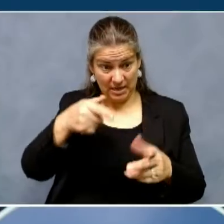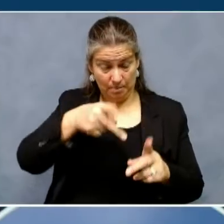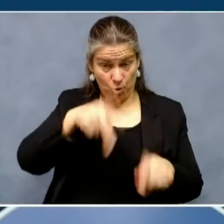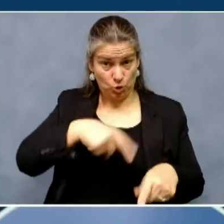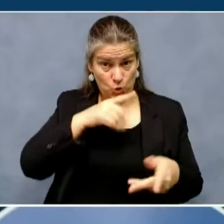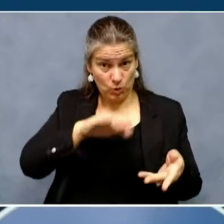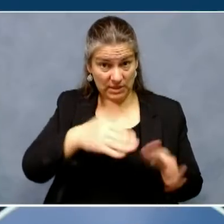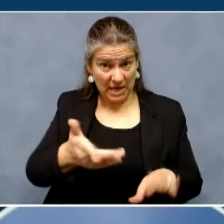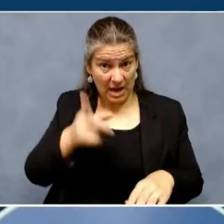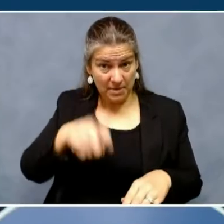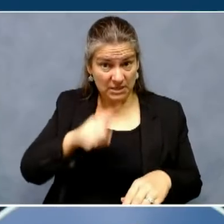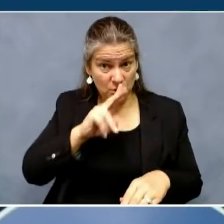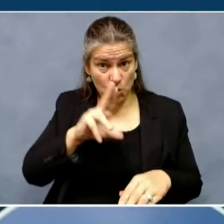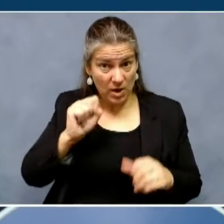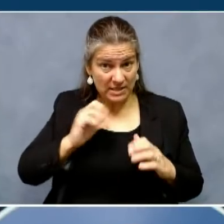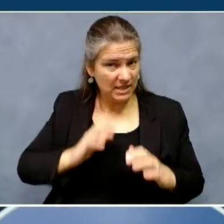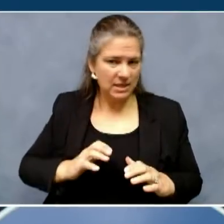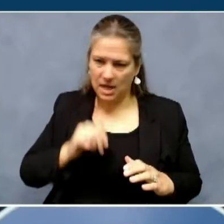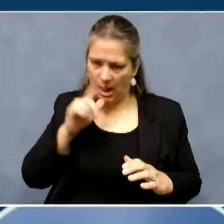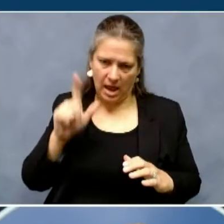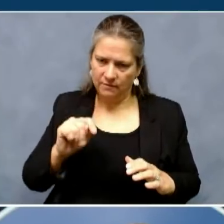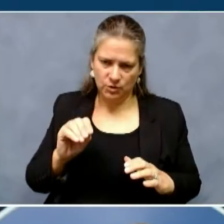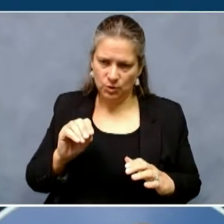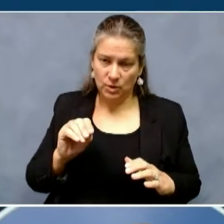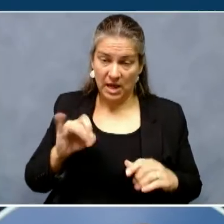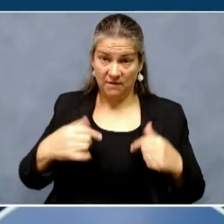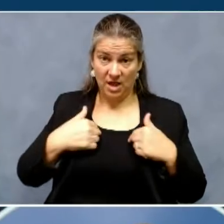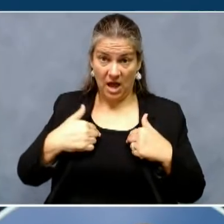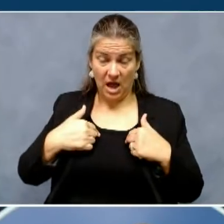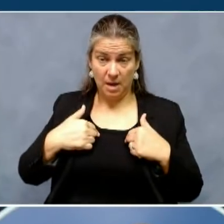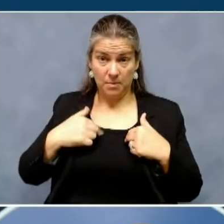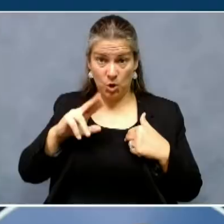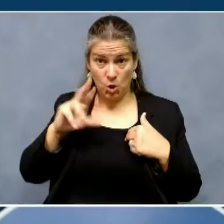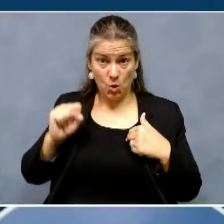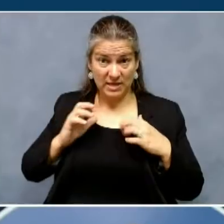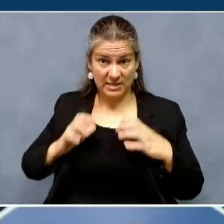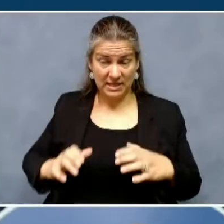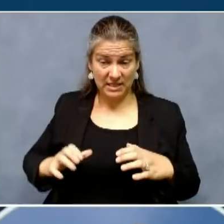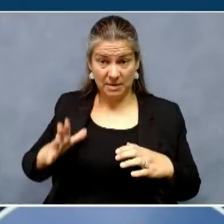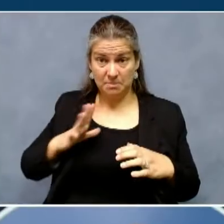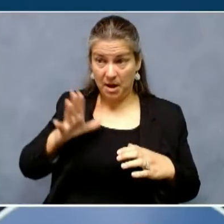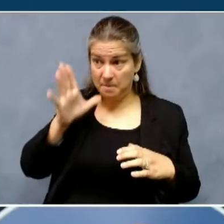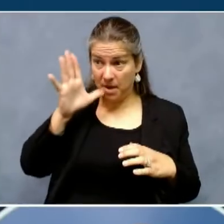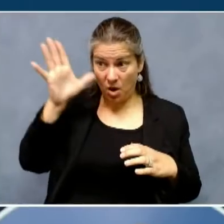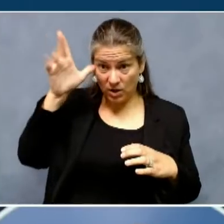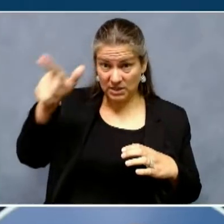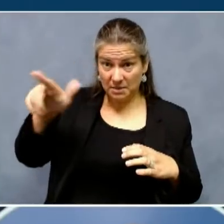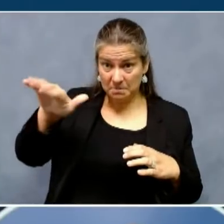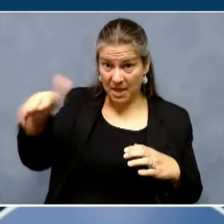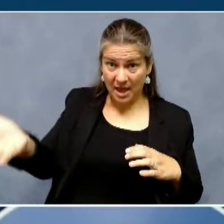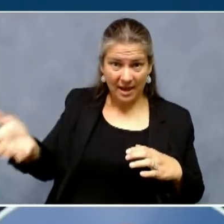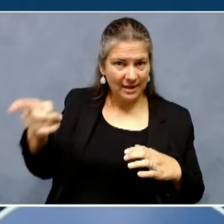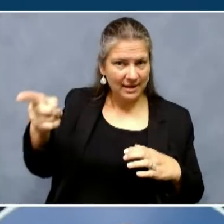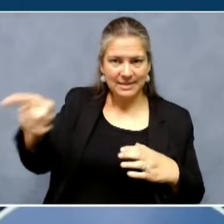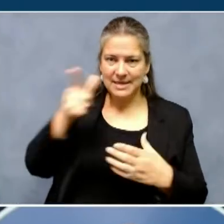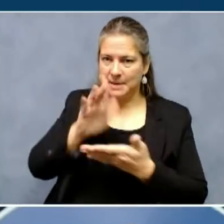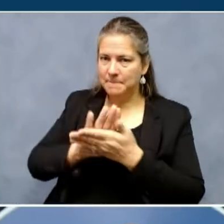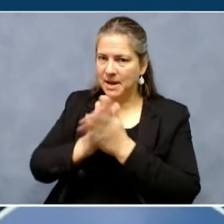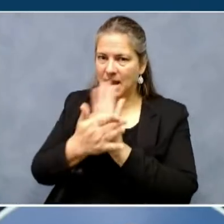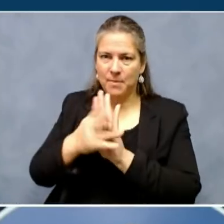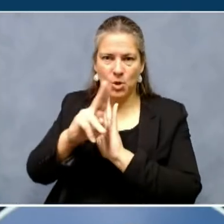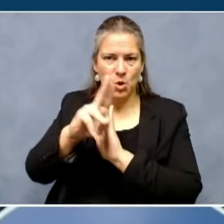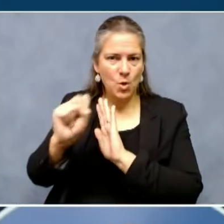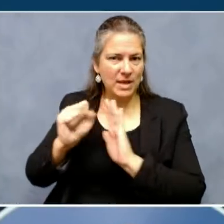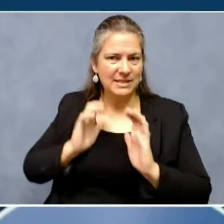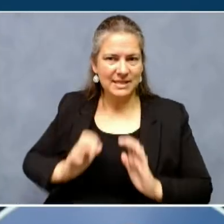in other words, if you're a U.S. citizen with a foreign-born parent, say, who didn't become a U.S. citizen and passed away